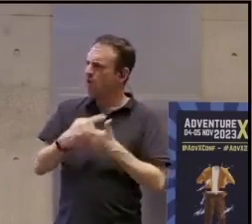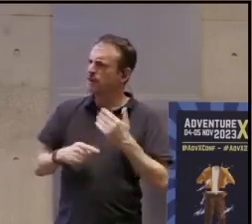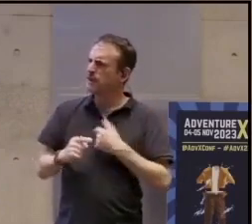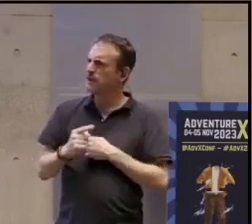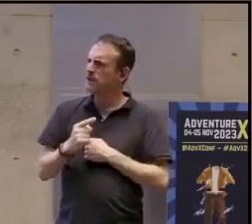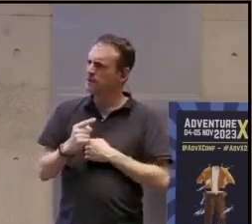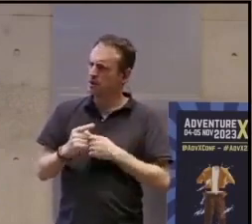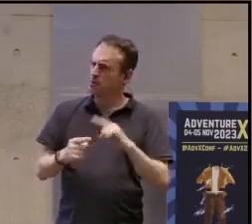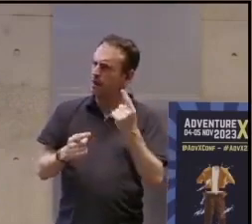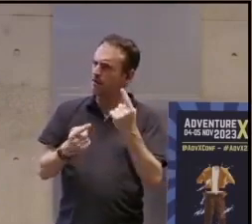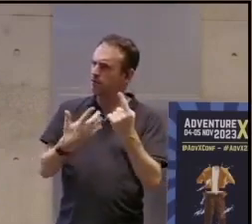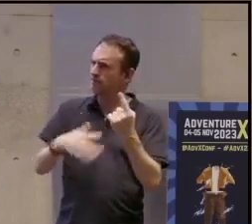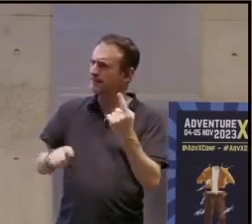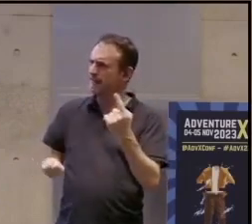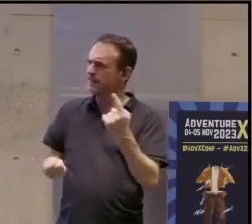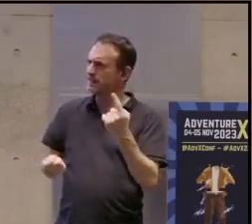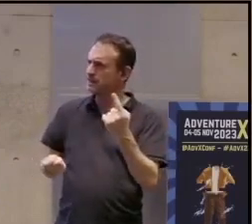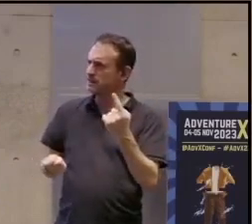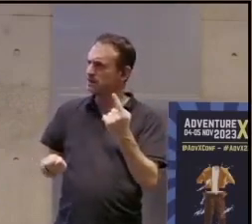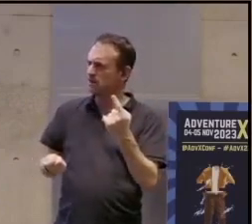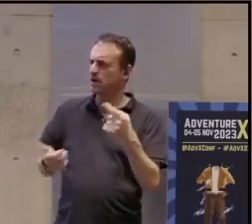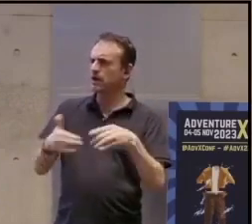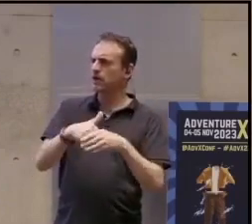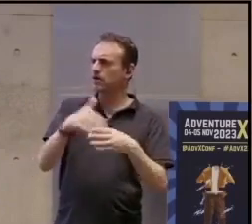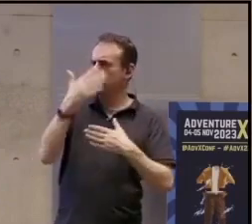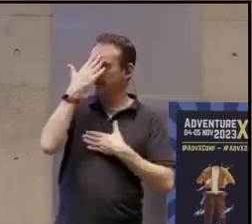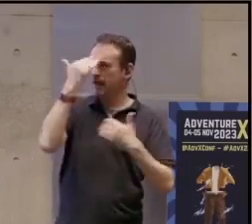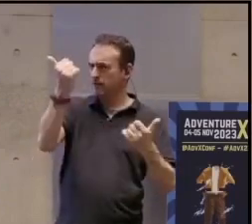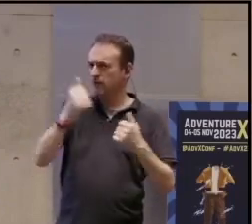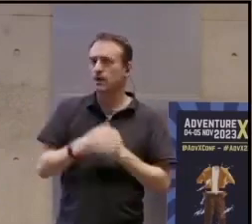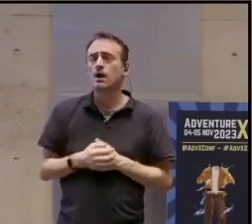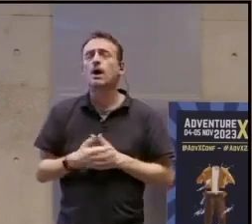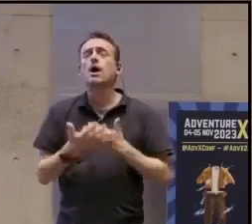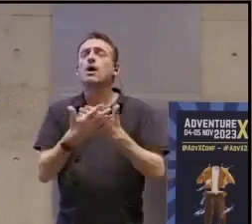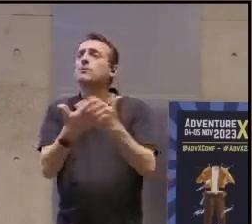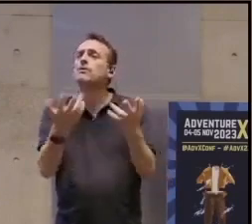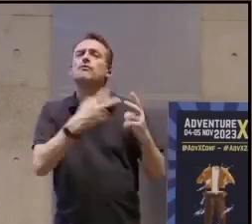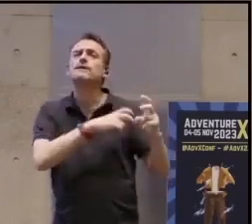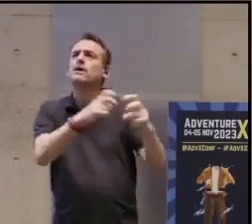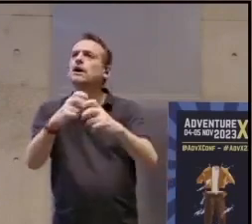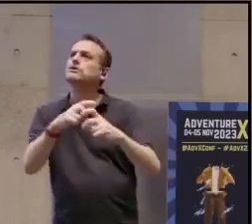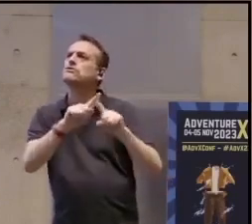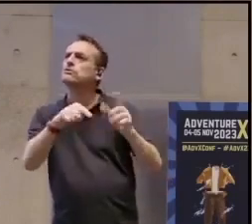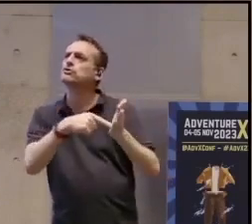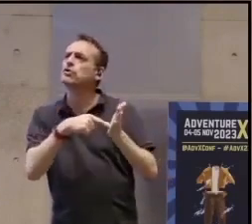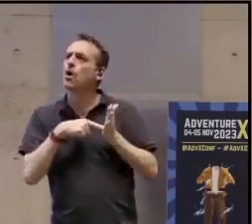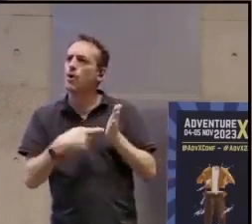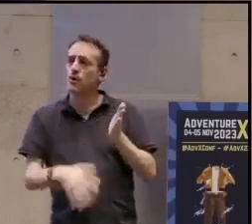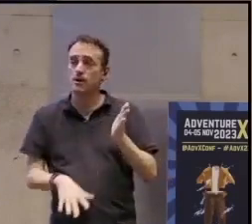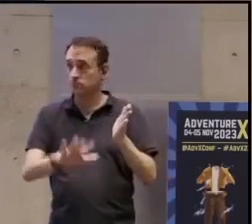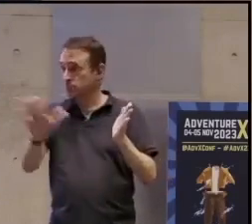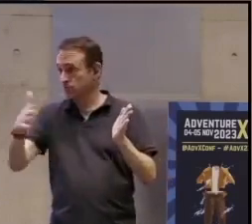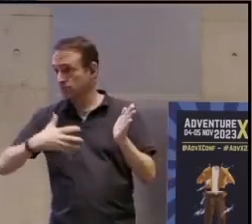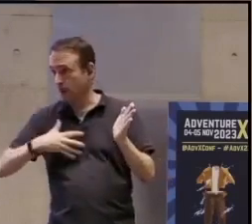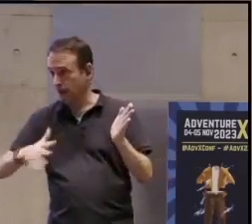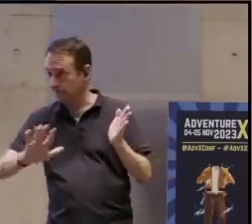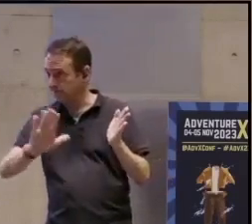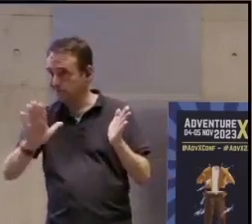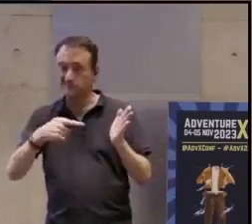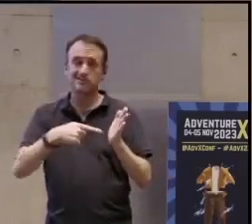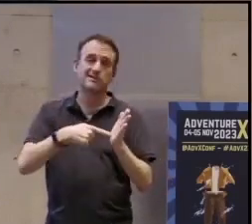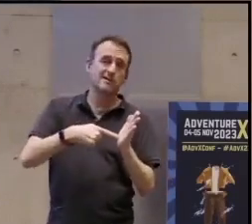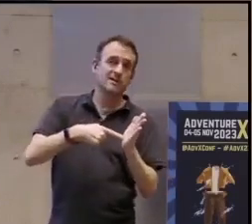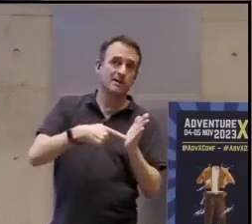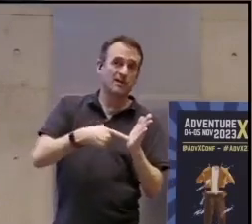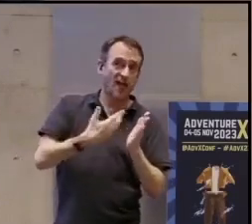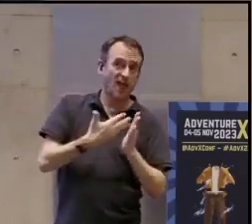What they did find in common in terms of the literature out there is that it will not come as a surprise to most of you, and that a